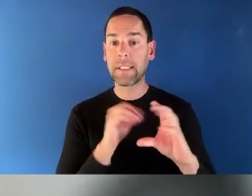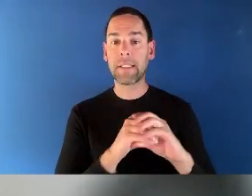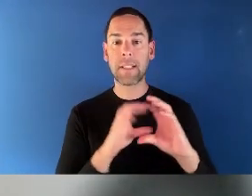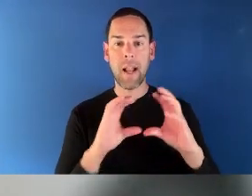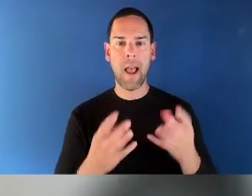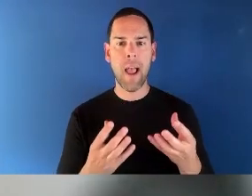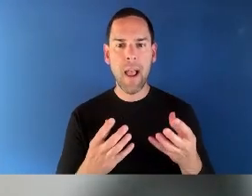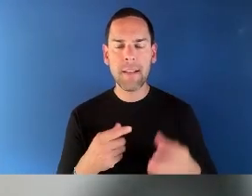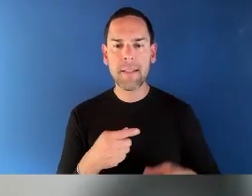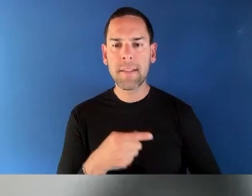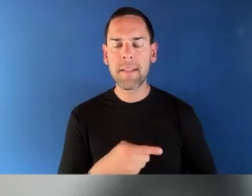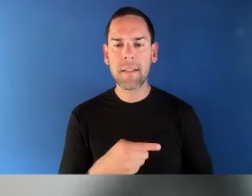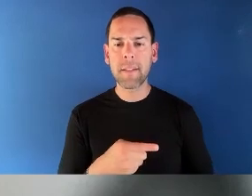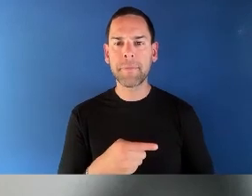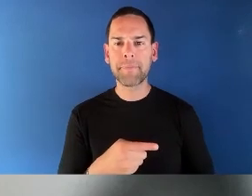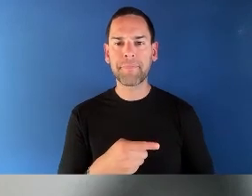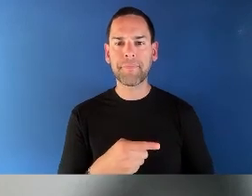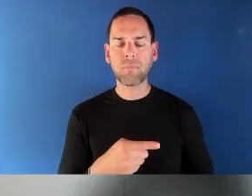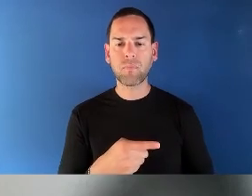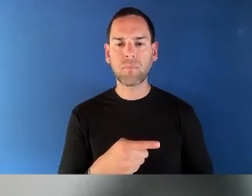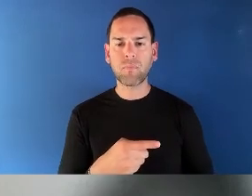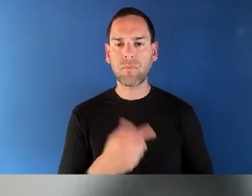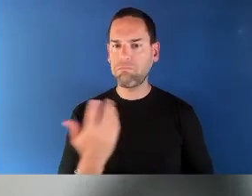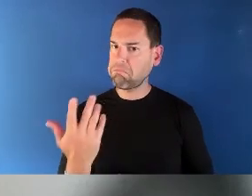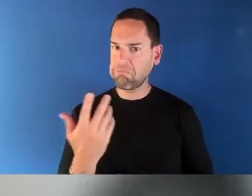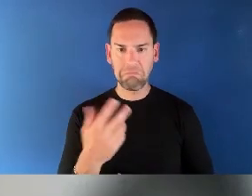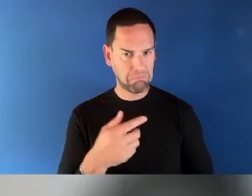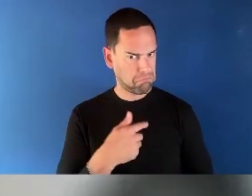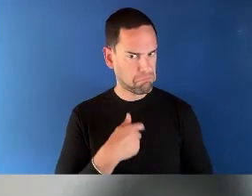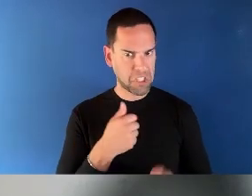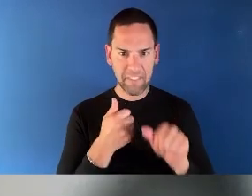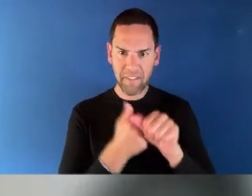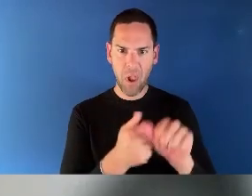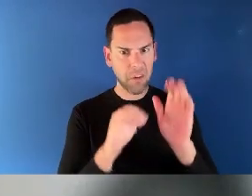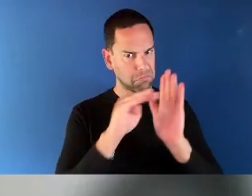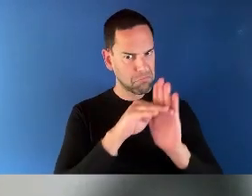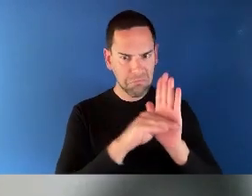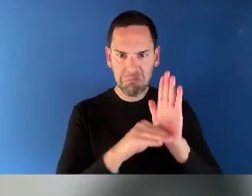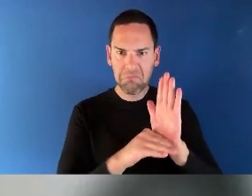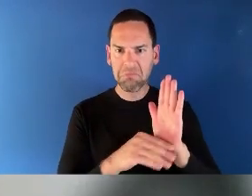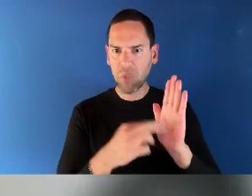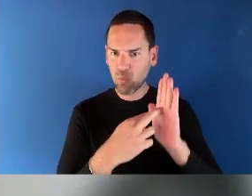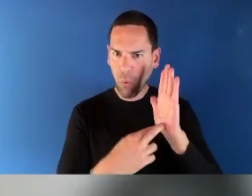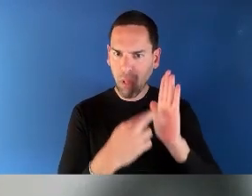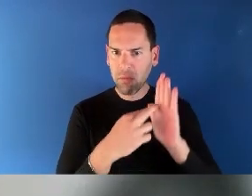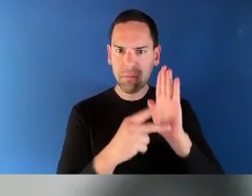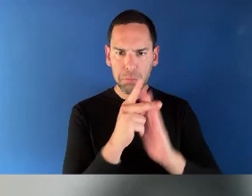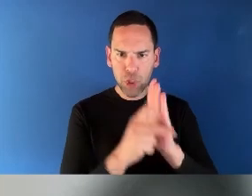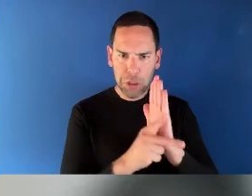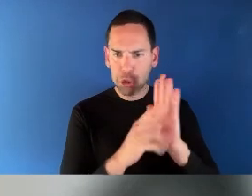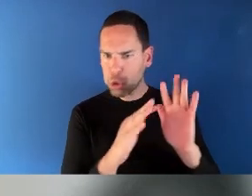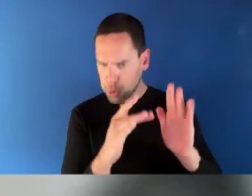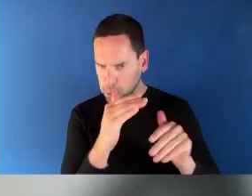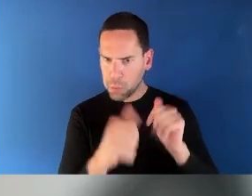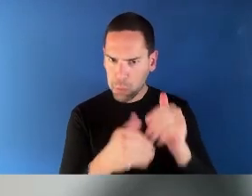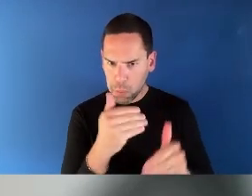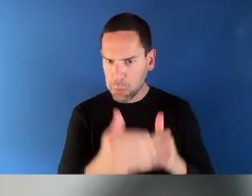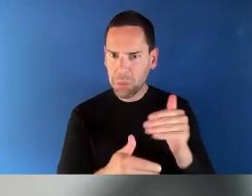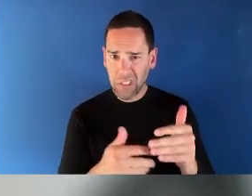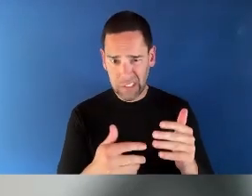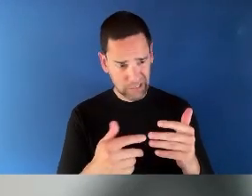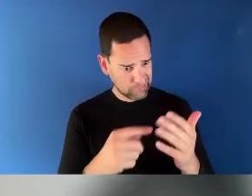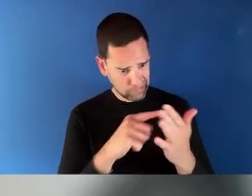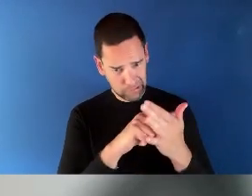and this, so I followed all the procedures and getting the and like there were a lot of them, and getting the